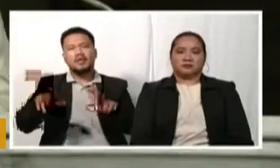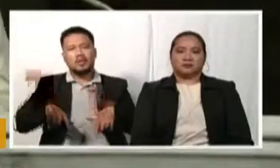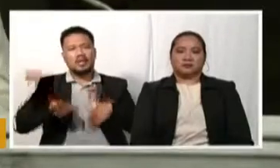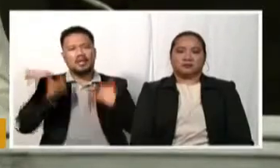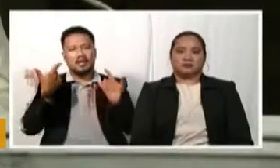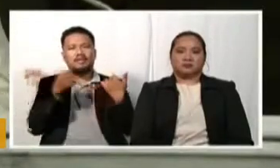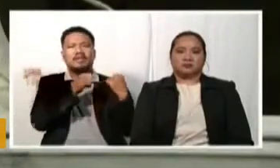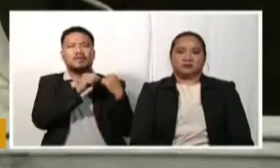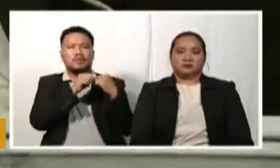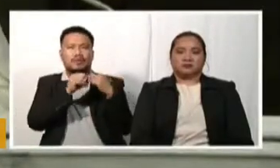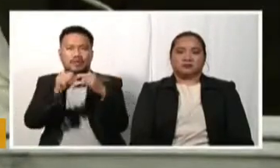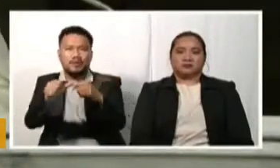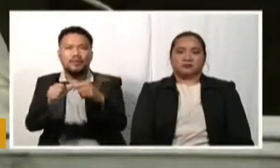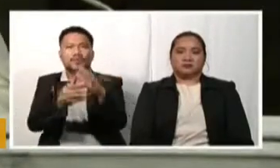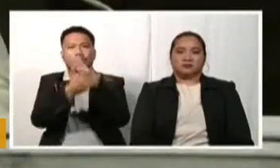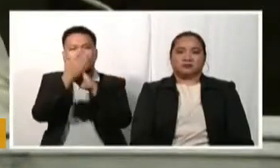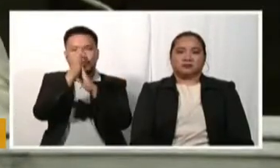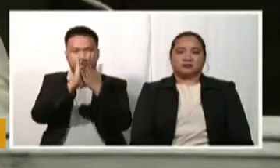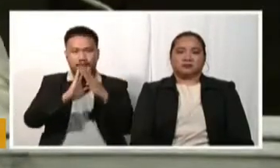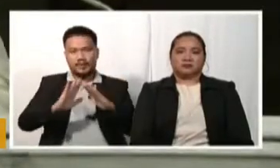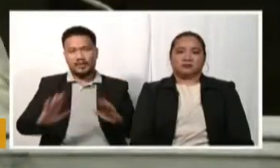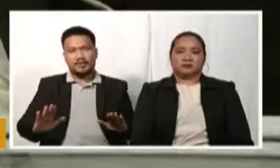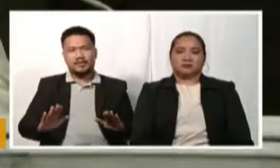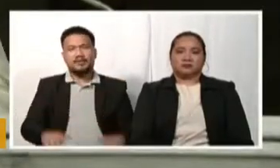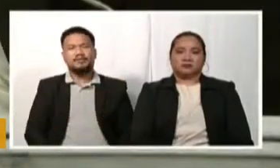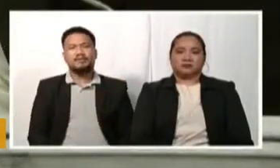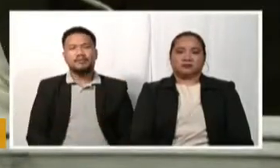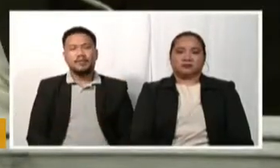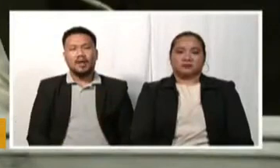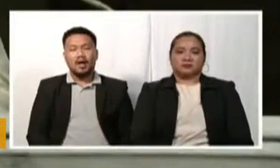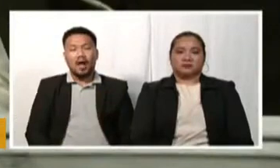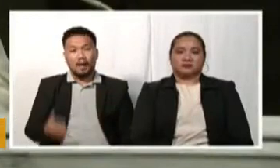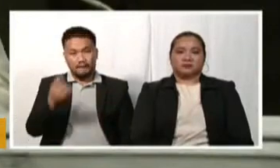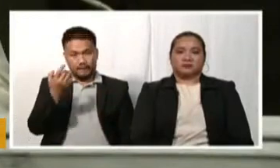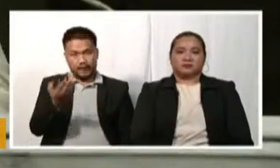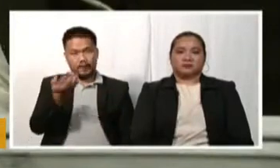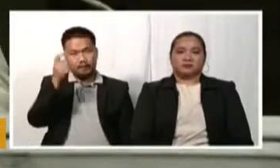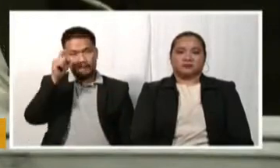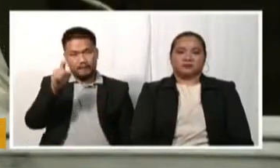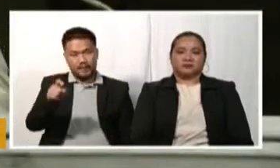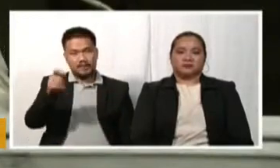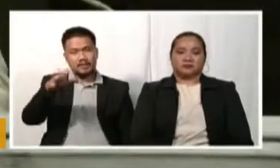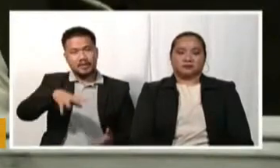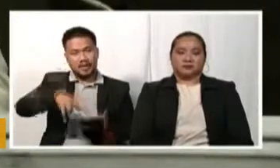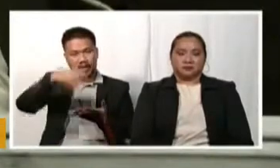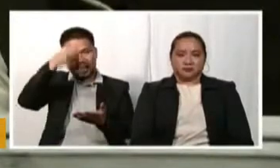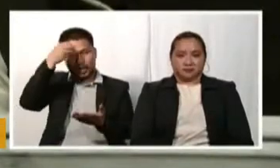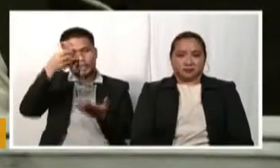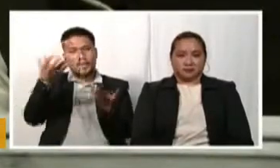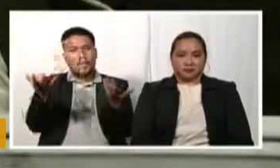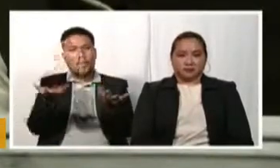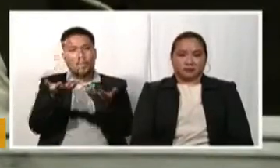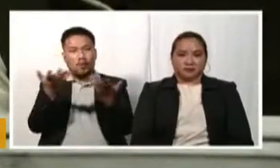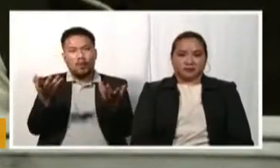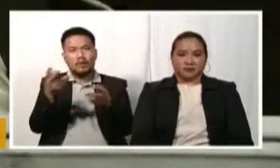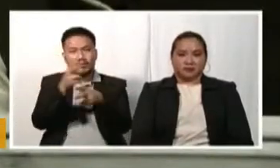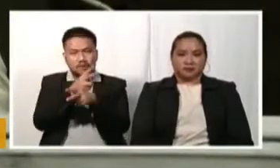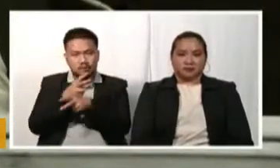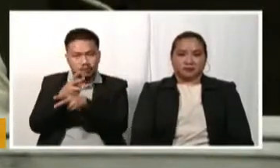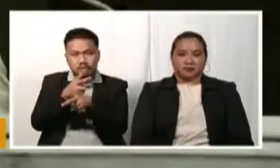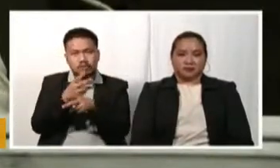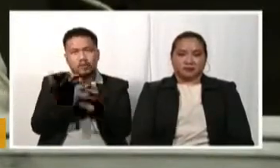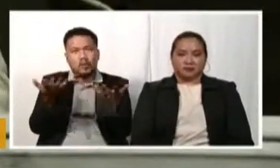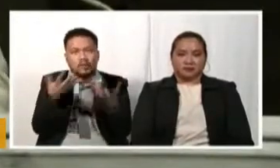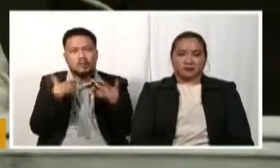peace. Learn where prudence is, where strength, where